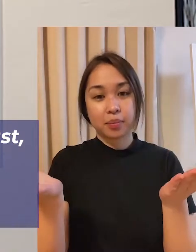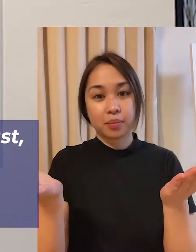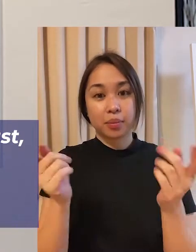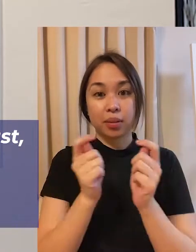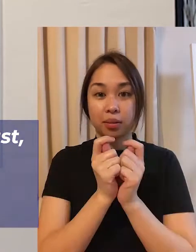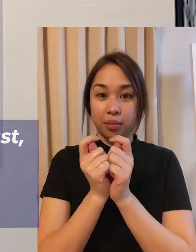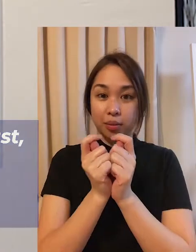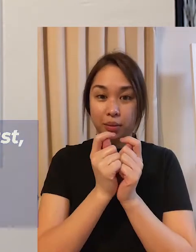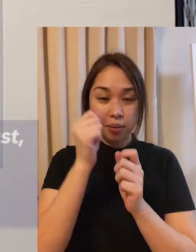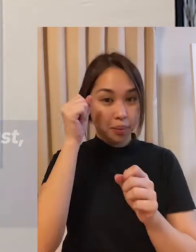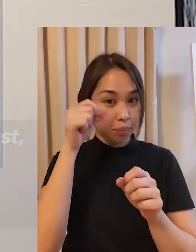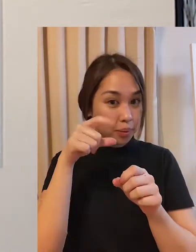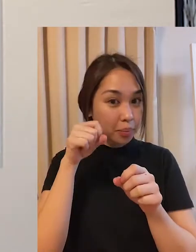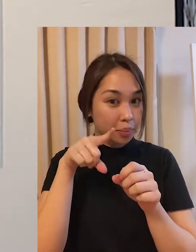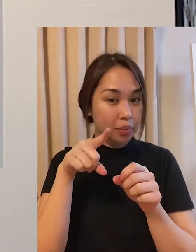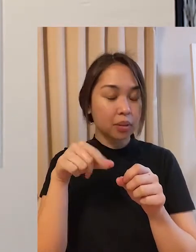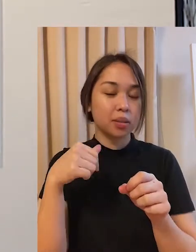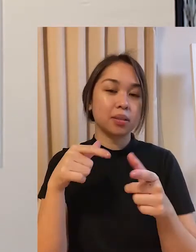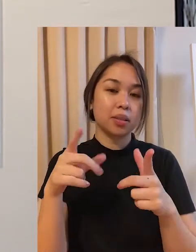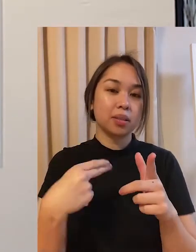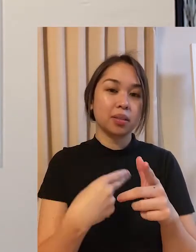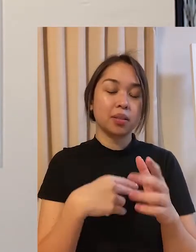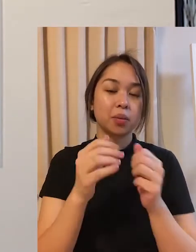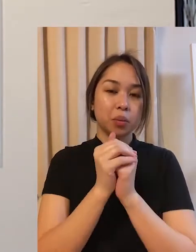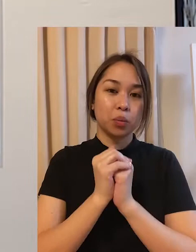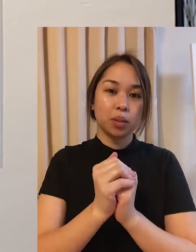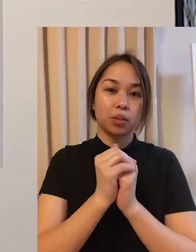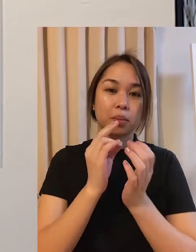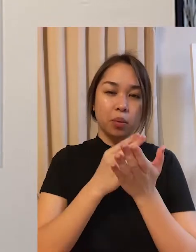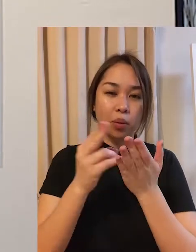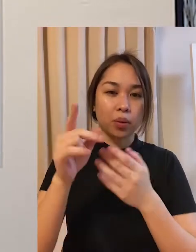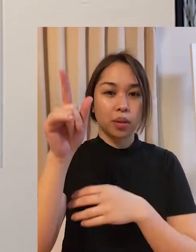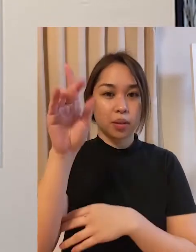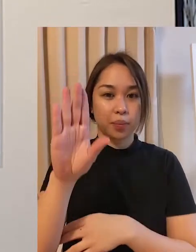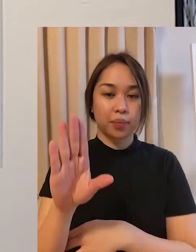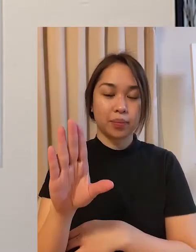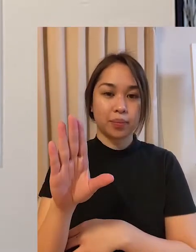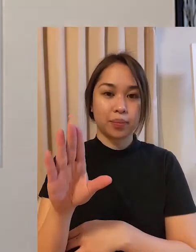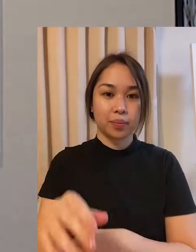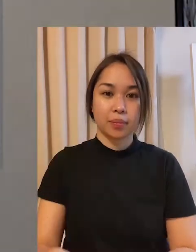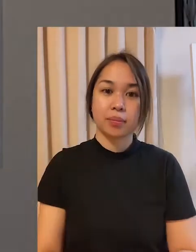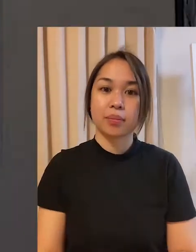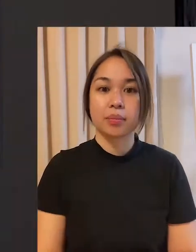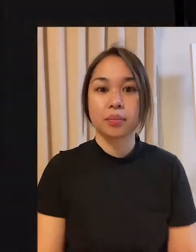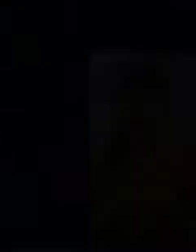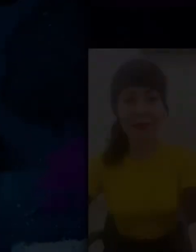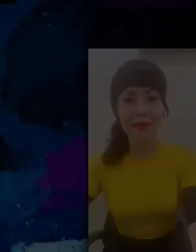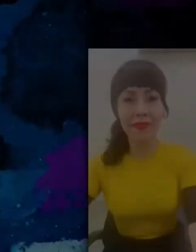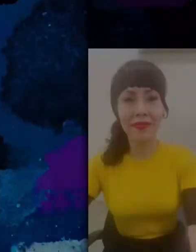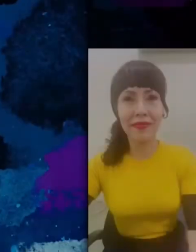brothers and sisters, let us worship our holy and living God.